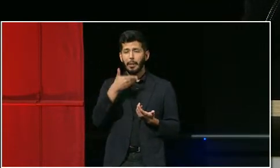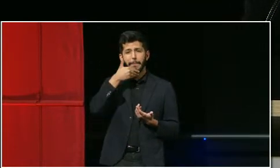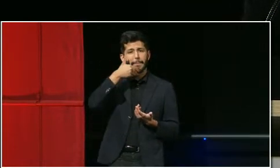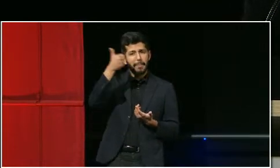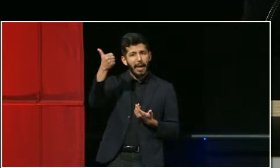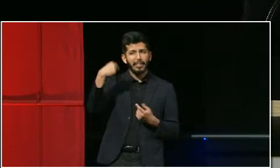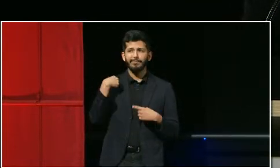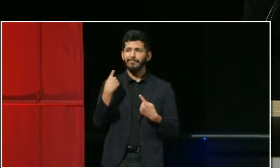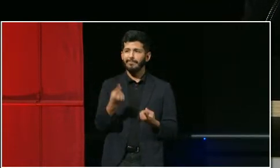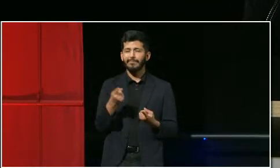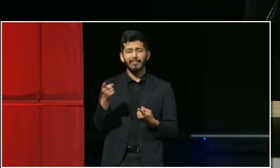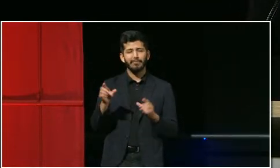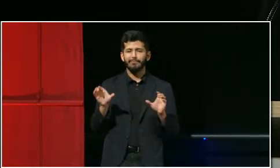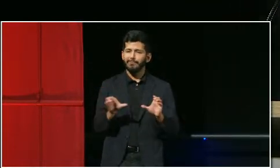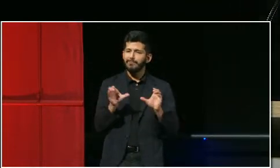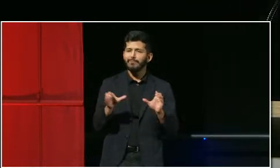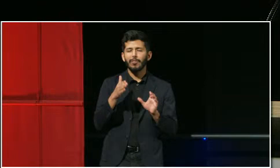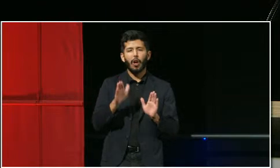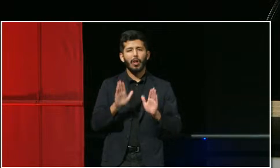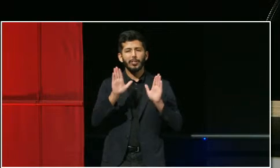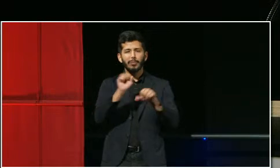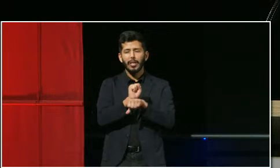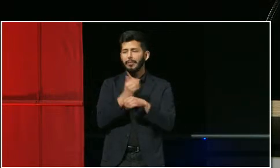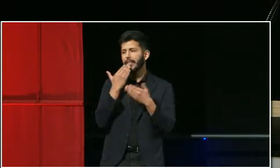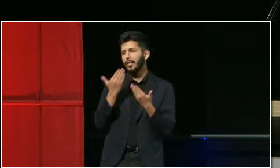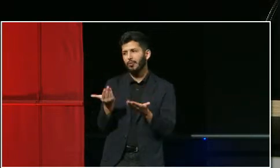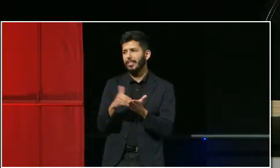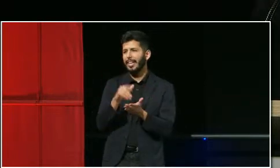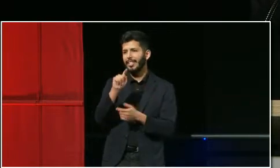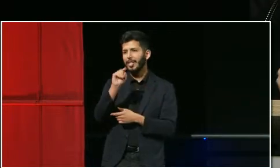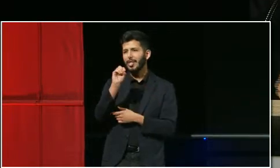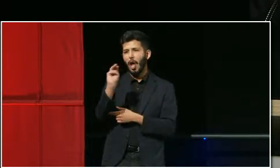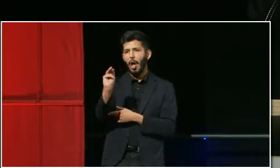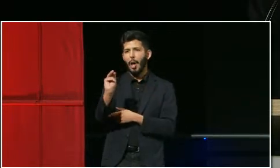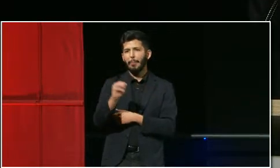best, and he does a spectacular job. And Tom, thank you again.